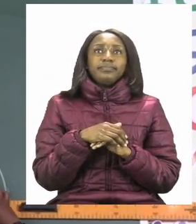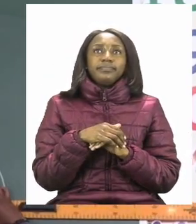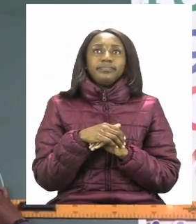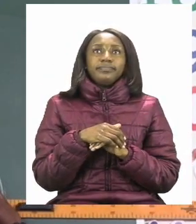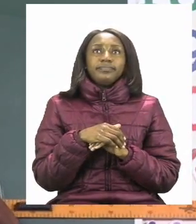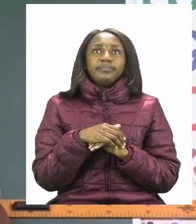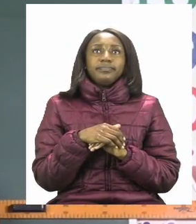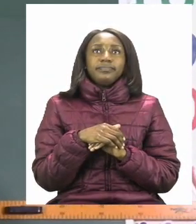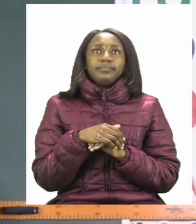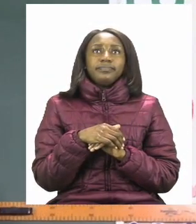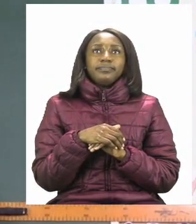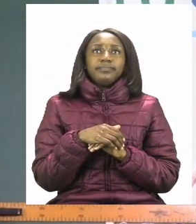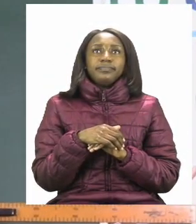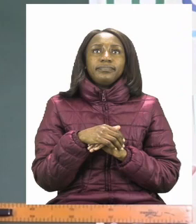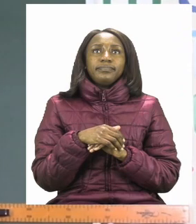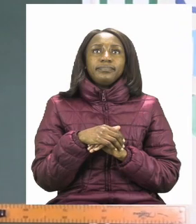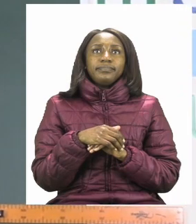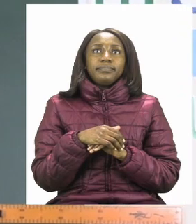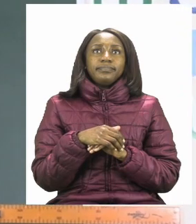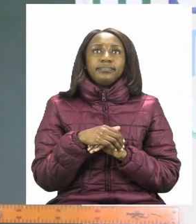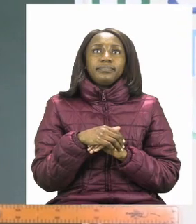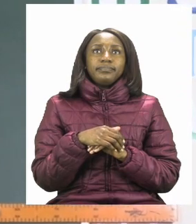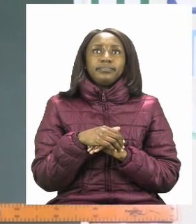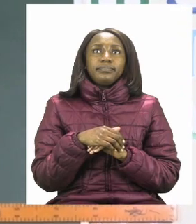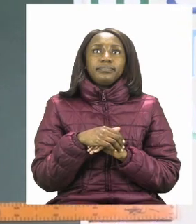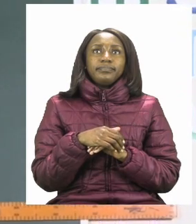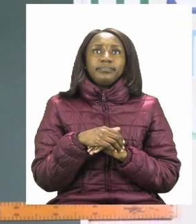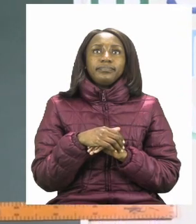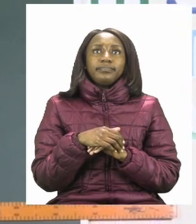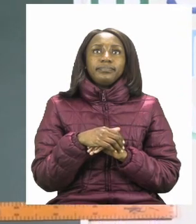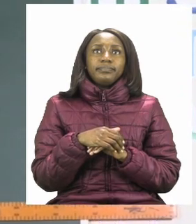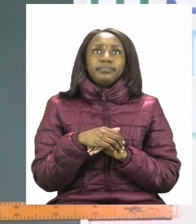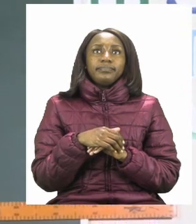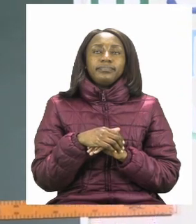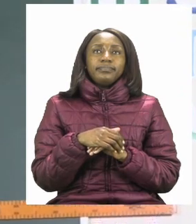your ruler. So I'm just going to draw any line across.